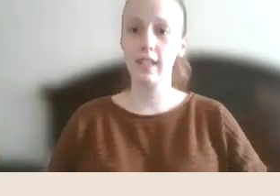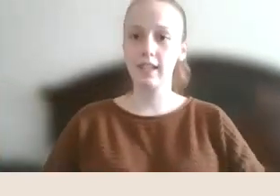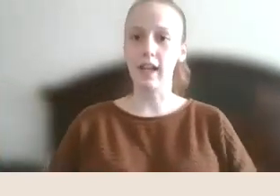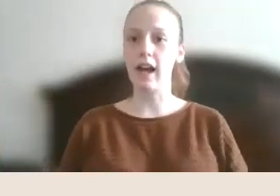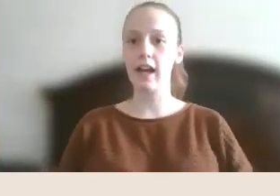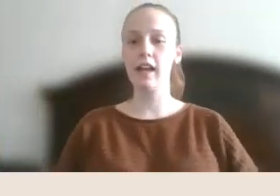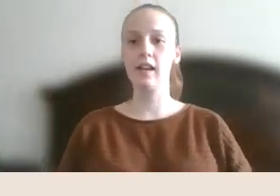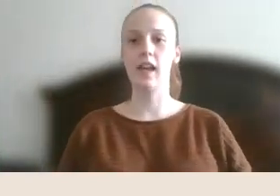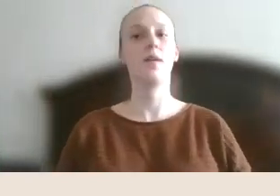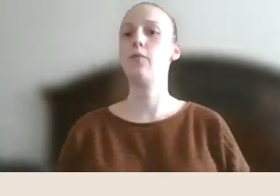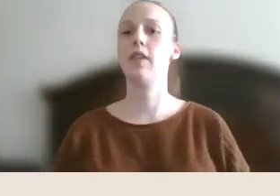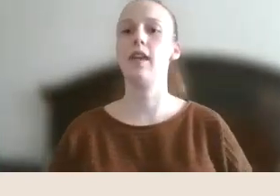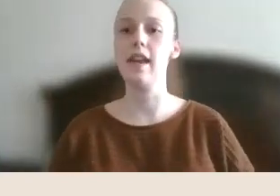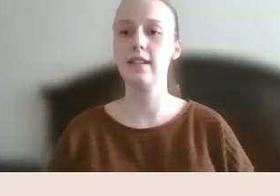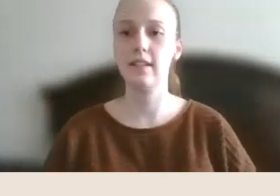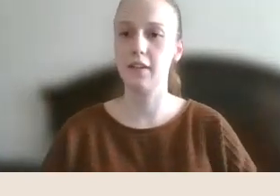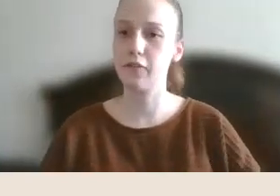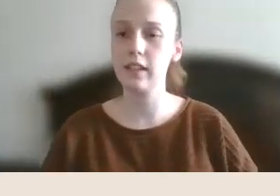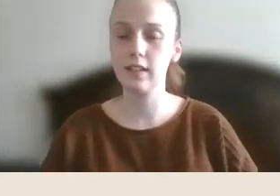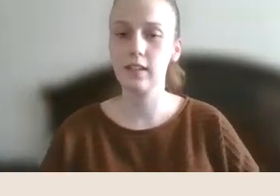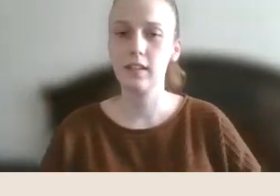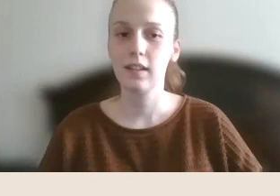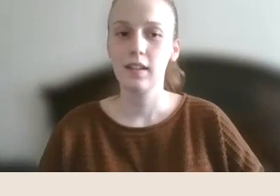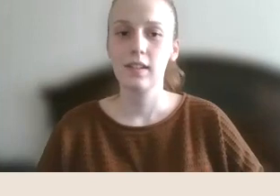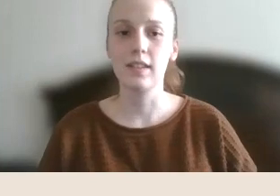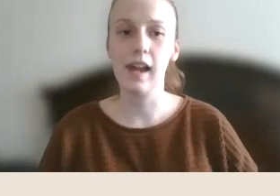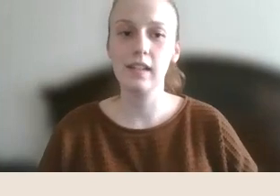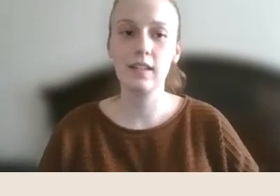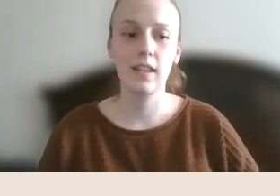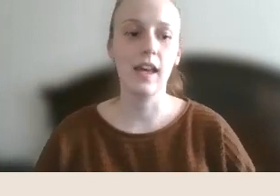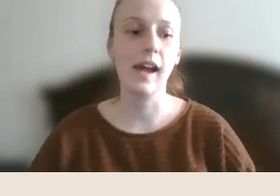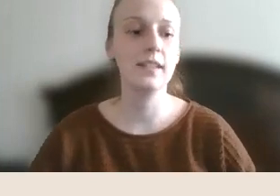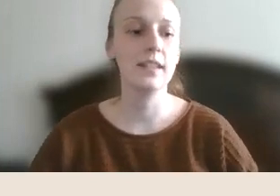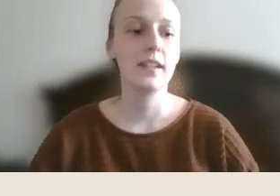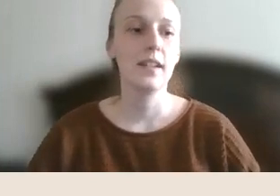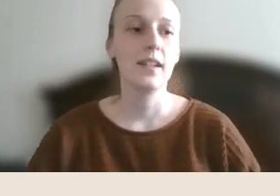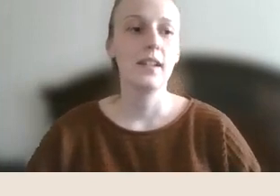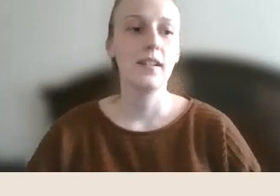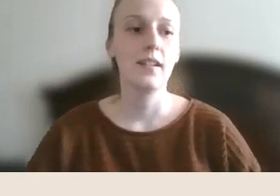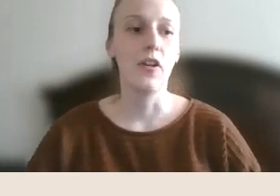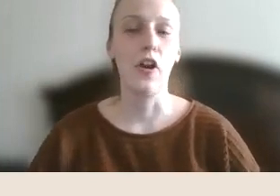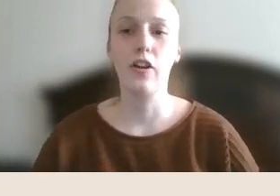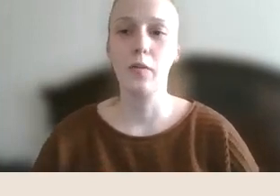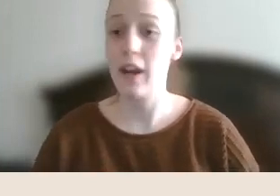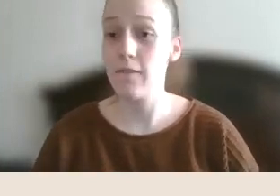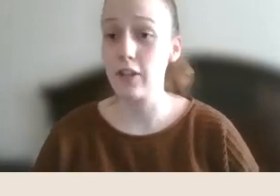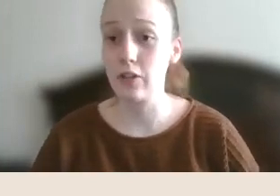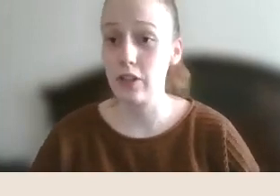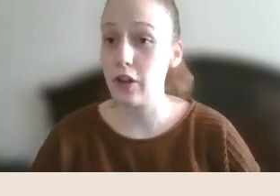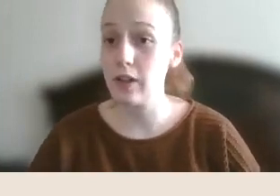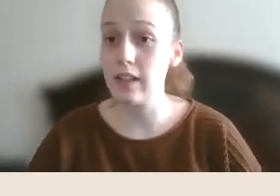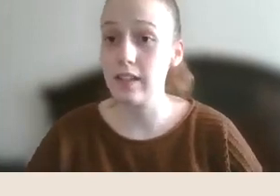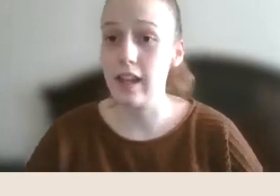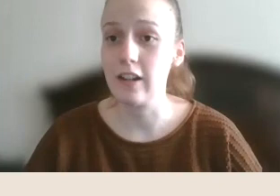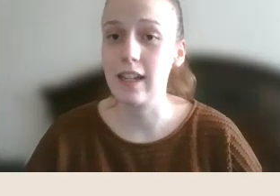Going into this, I came up with 8 different signs that are beneficial